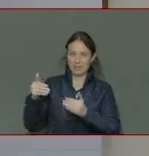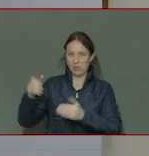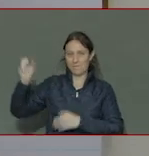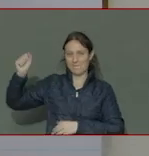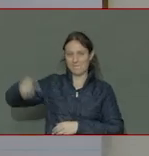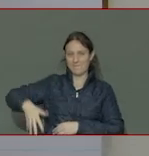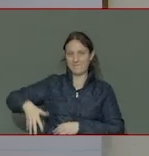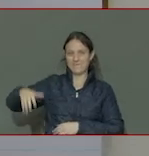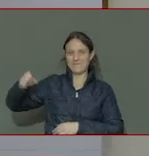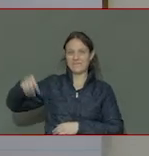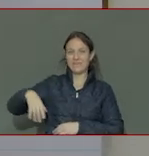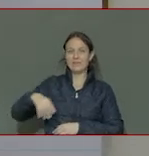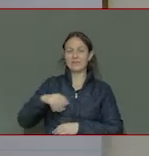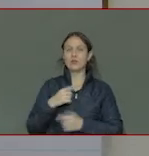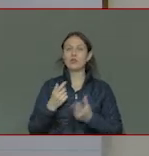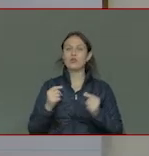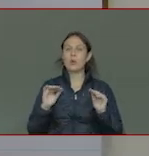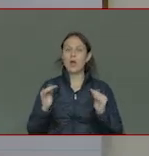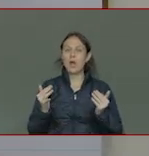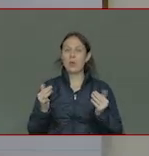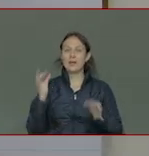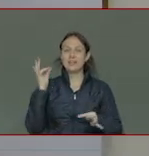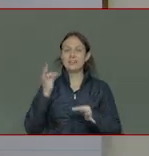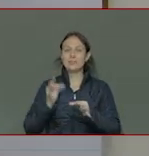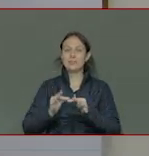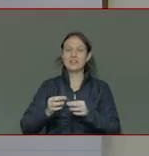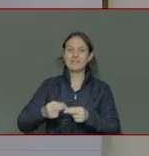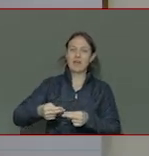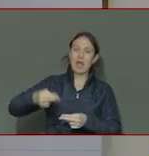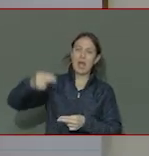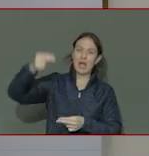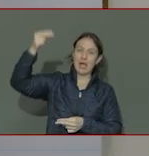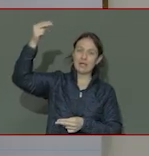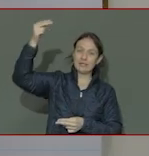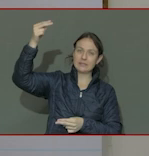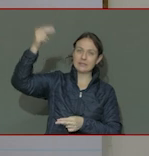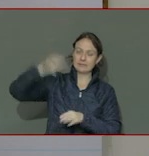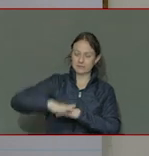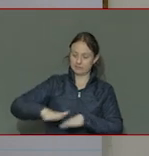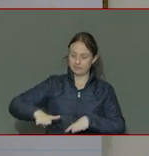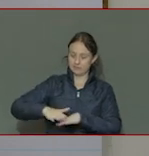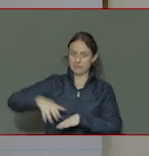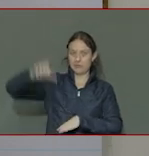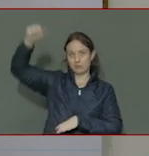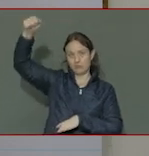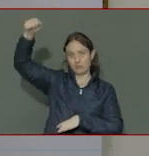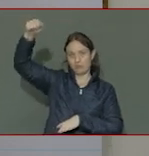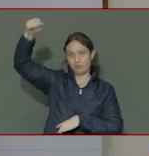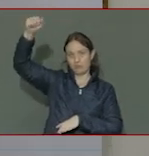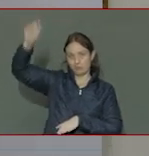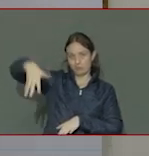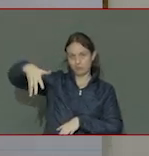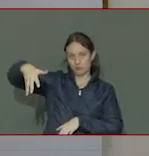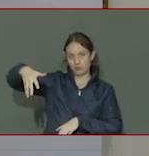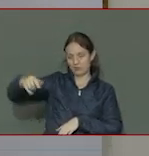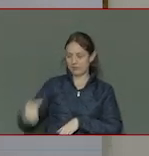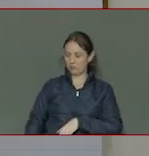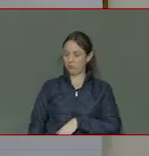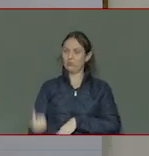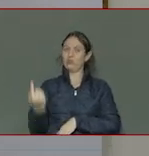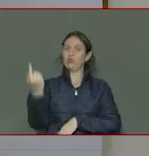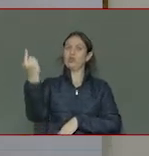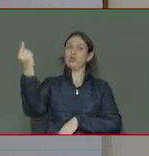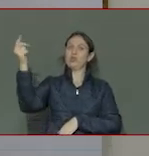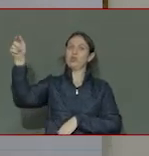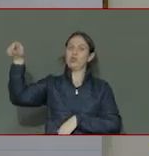to drop a ball from a certain height on a hard surface and then measure how high it bounces. Okay, so as soon as